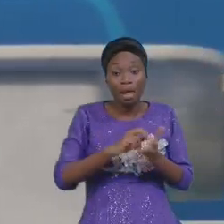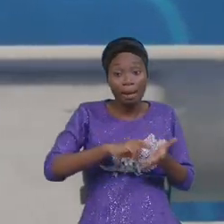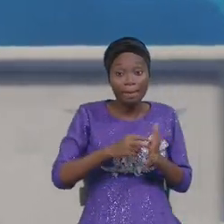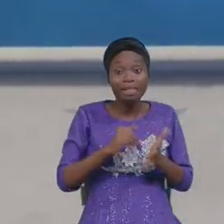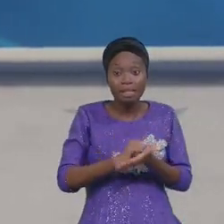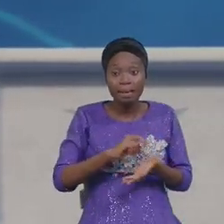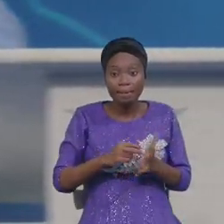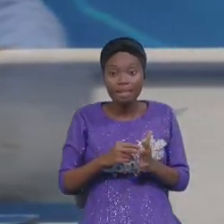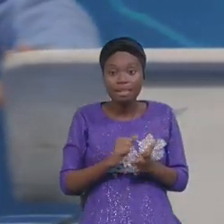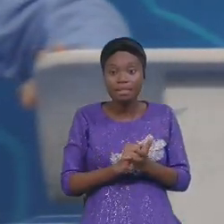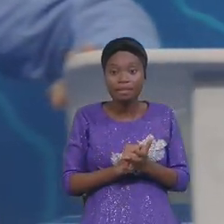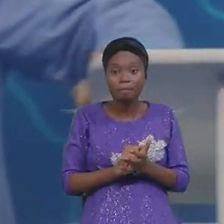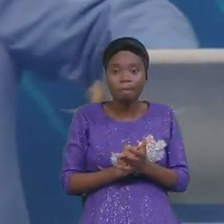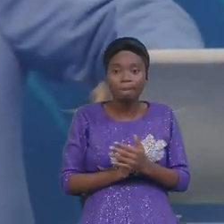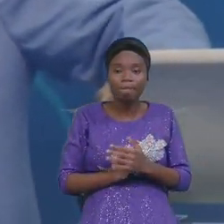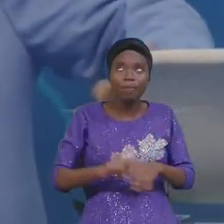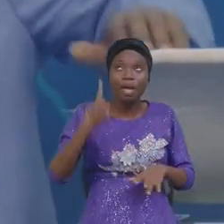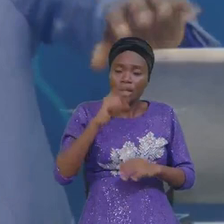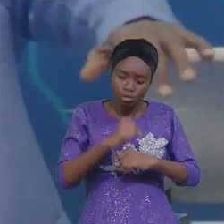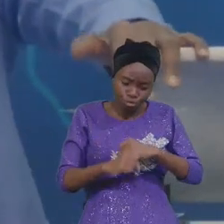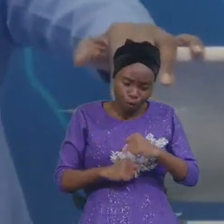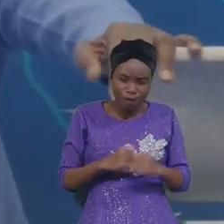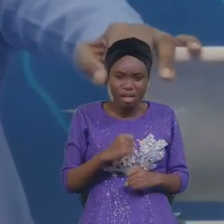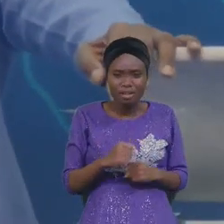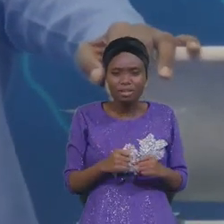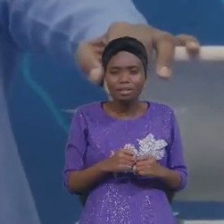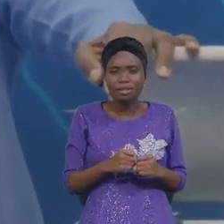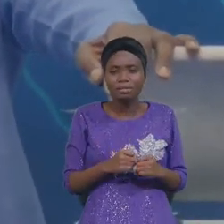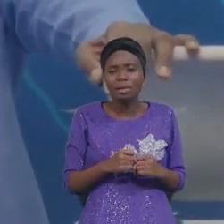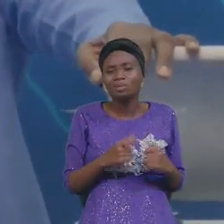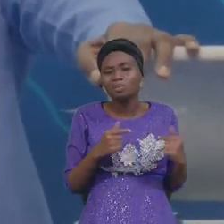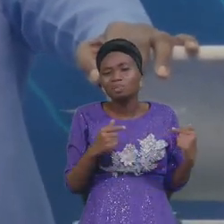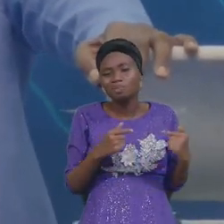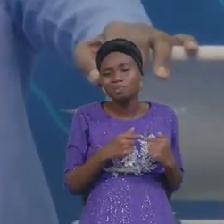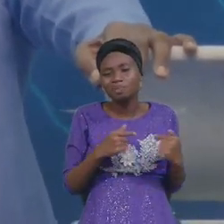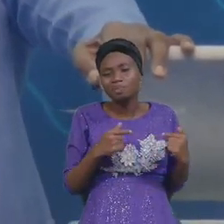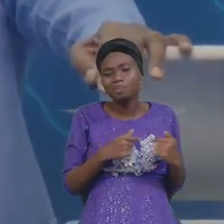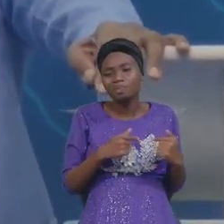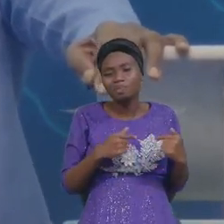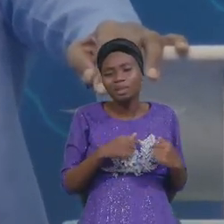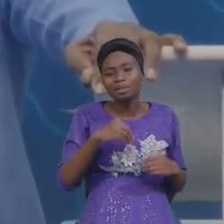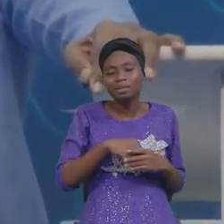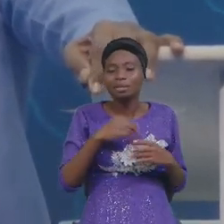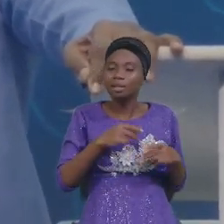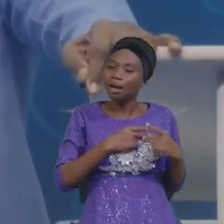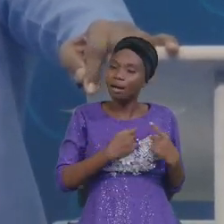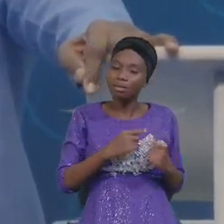That means he suffers pain in his heart when we